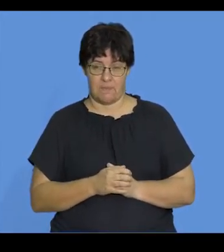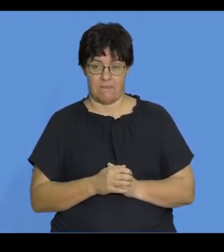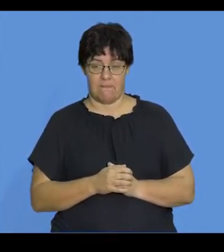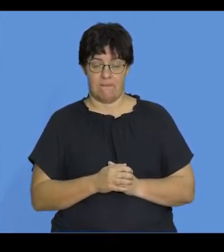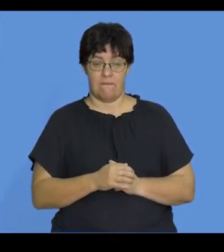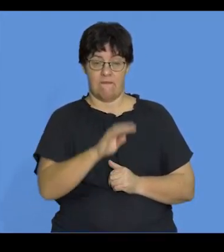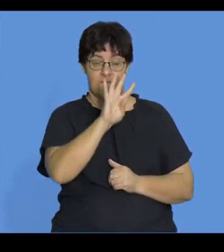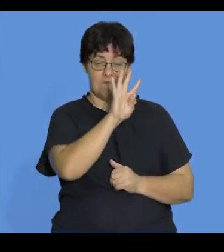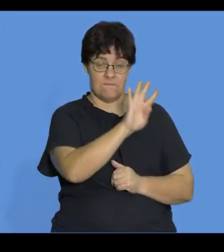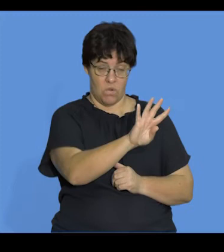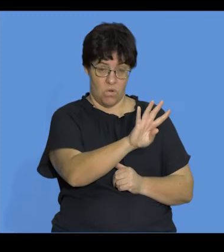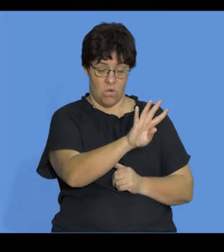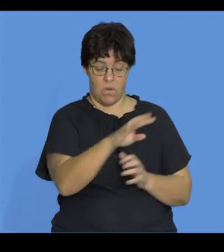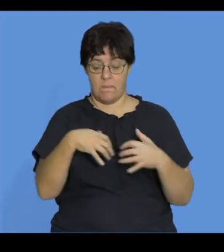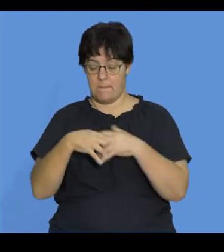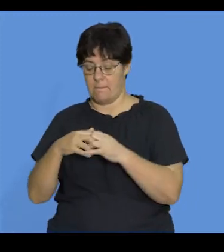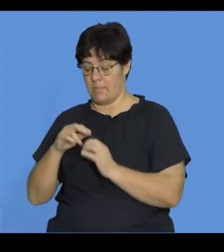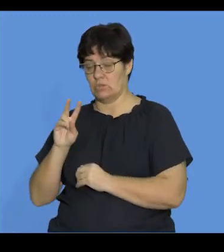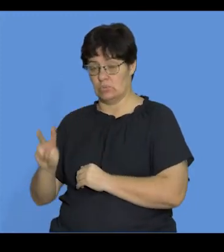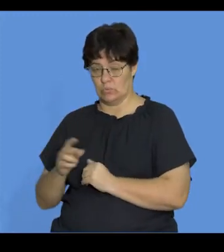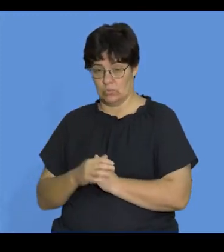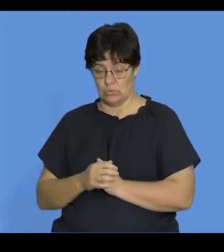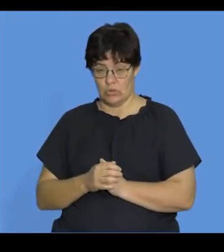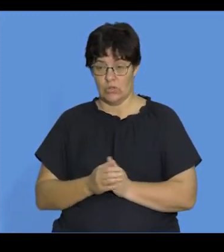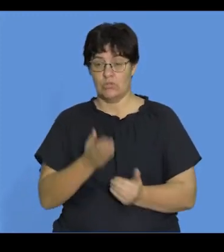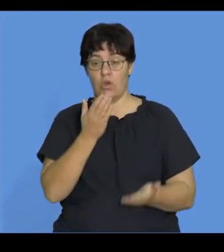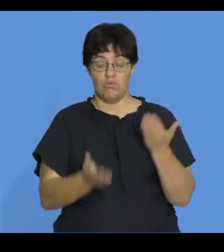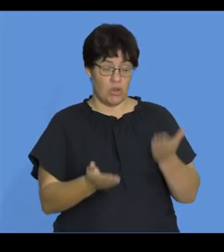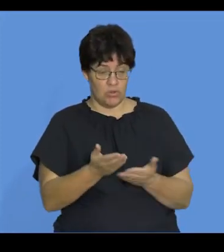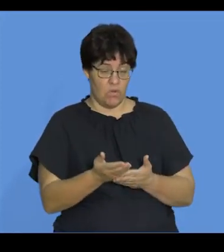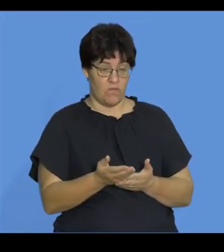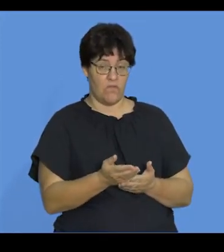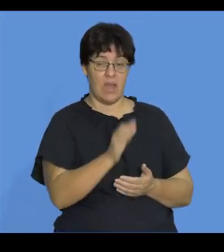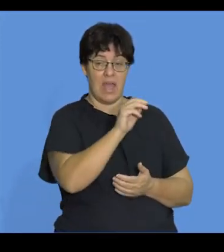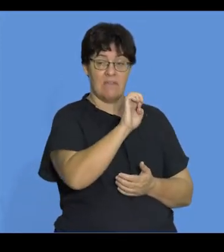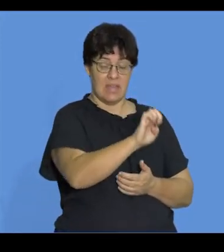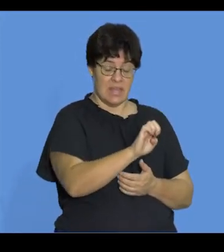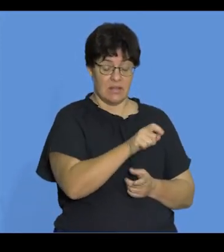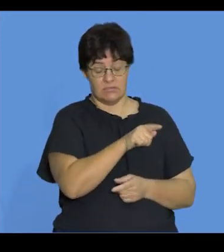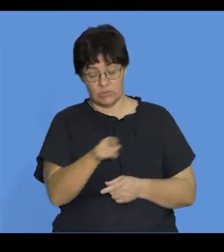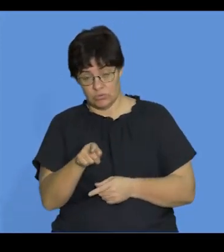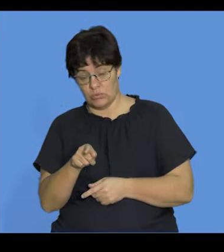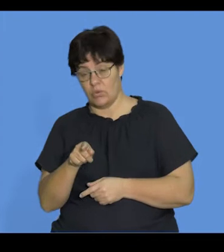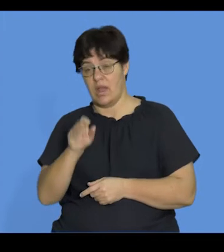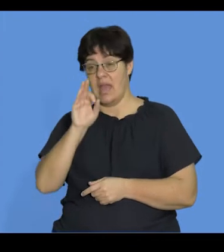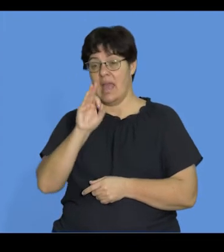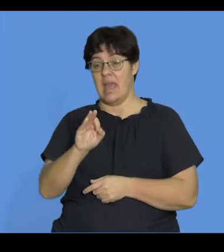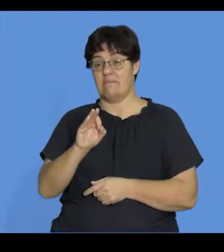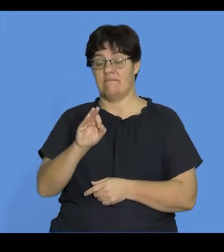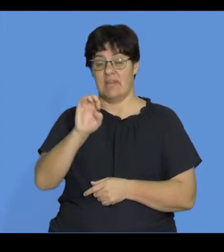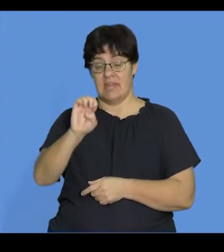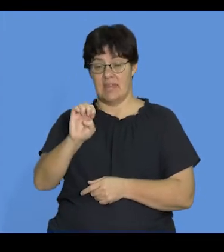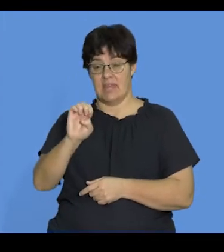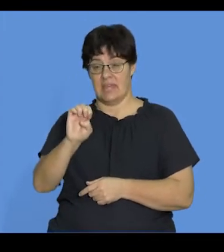Okay, so 4 of iron forms 2. So the ratio of iron to iron 3 chloride,